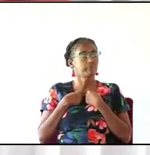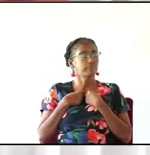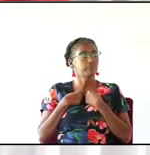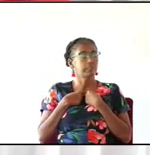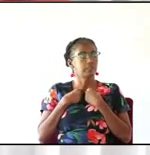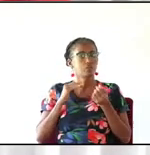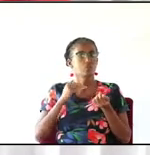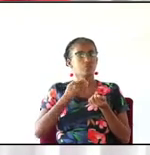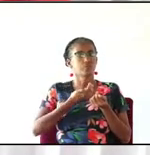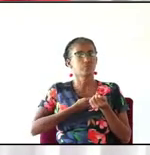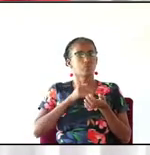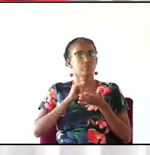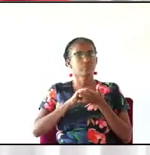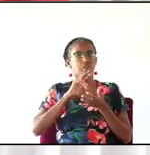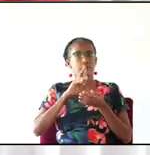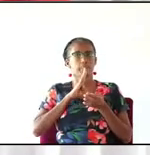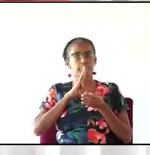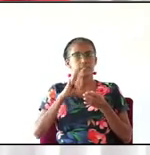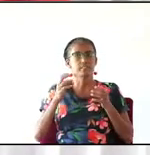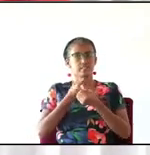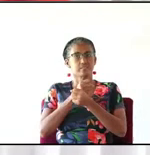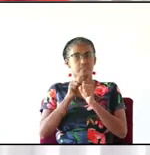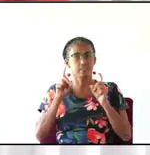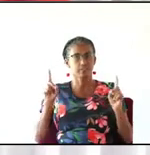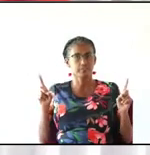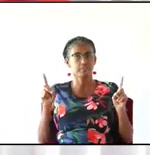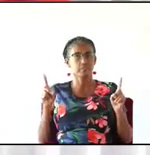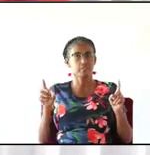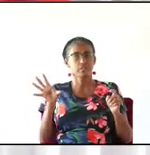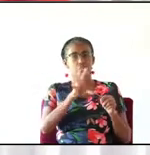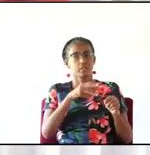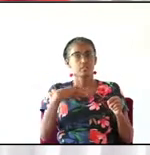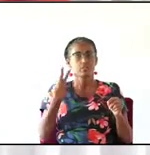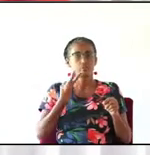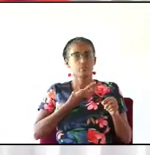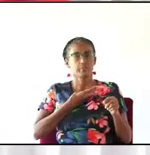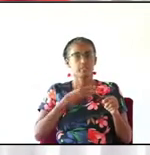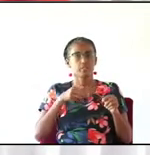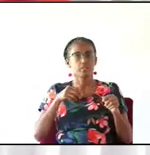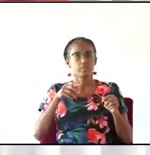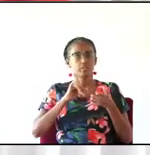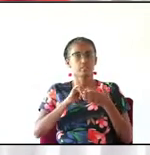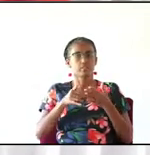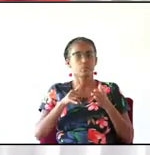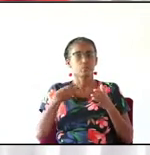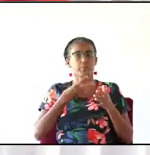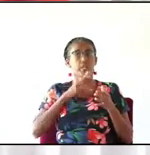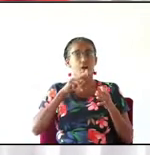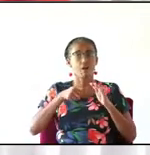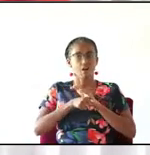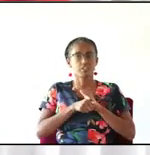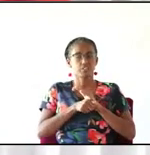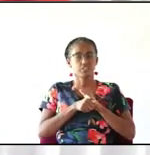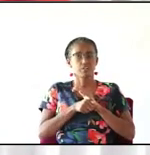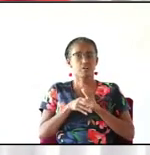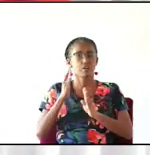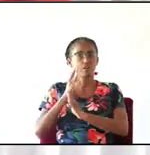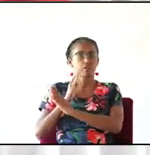souls that are being saved. Again, we are under quarantine, but the word of God is